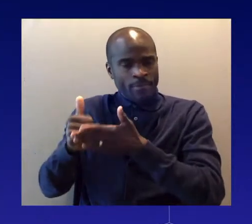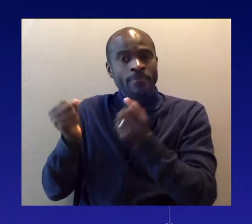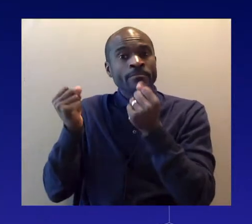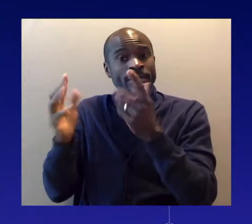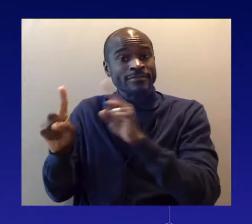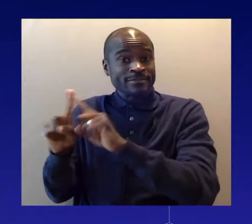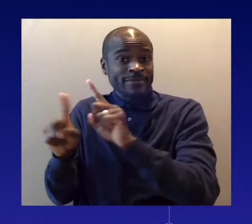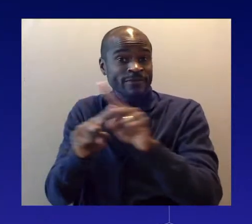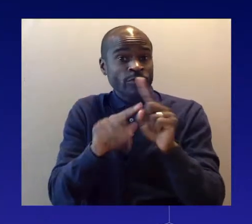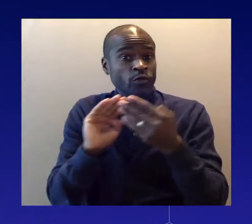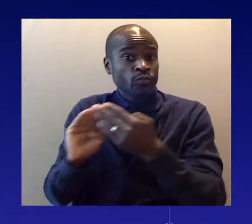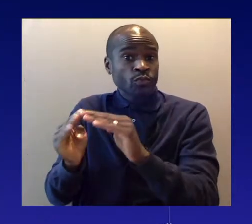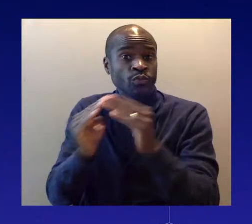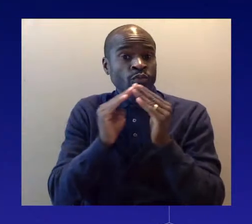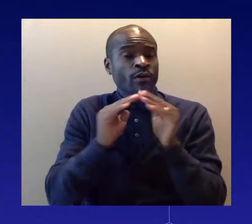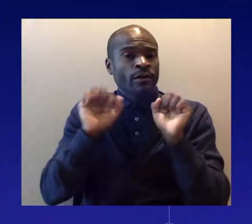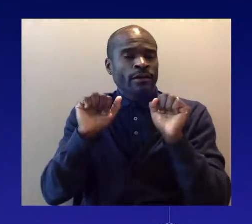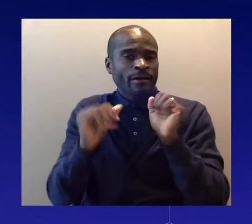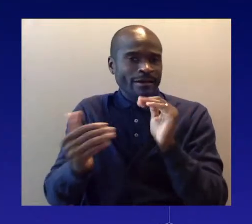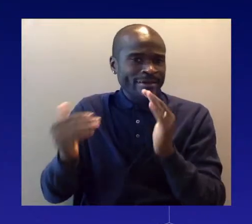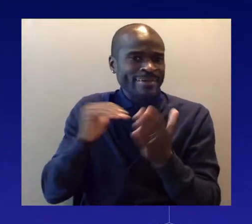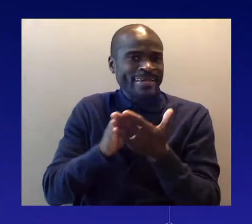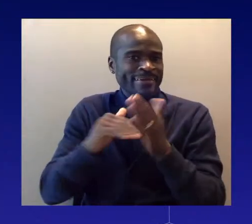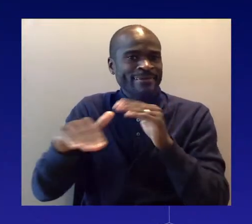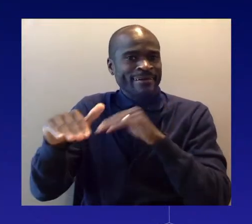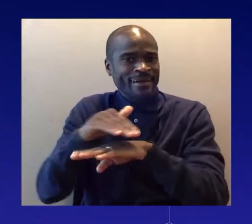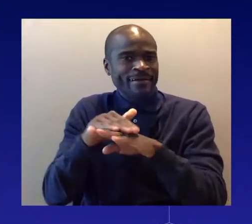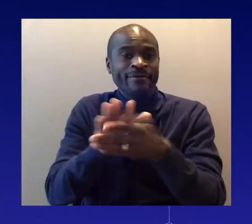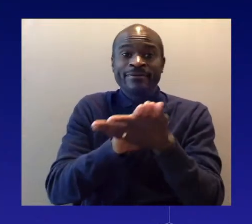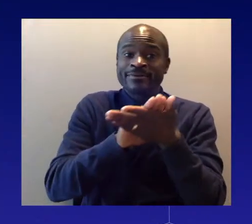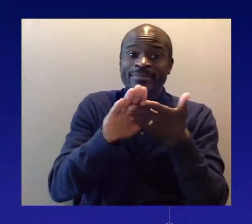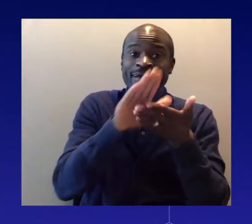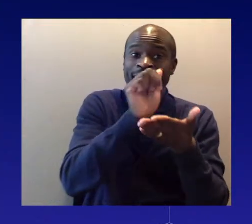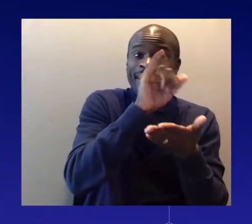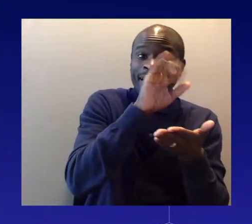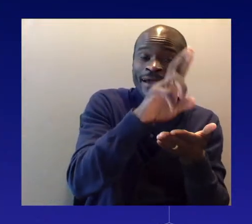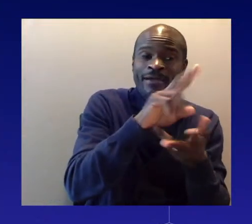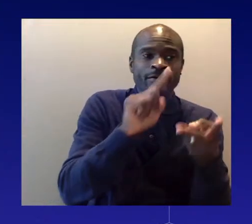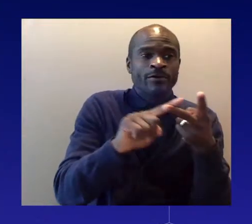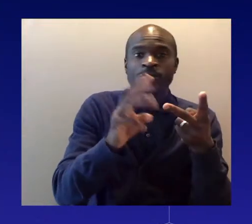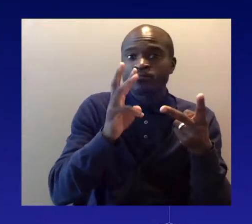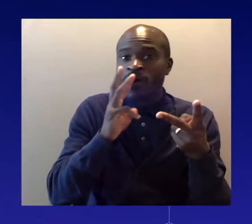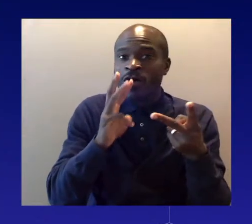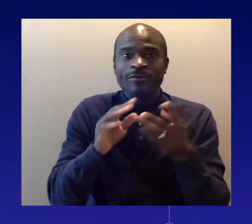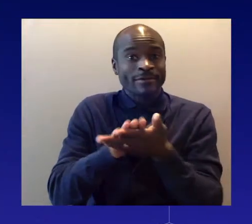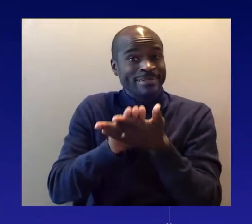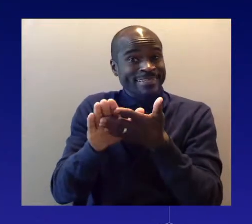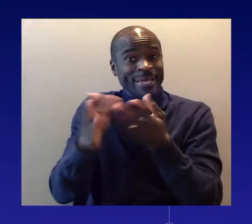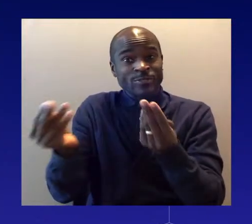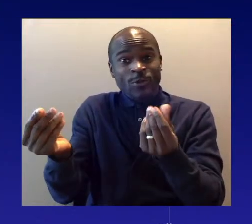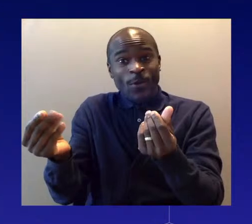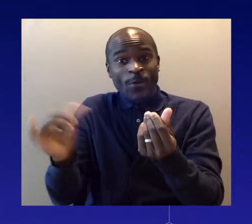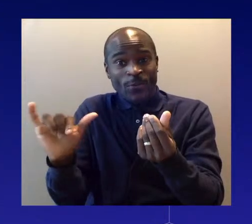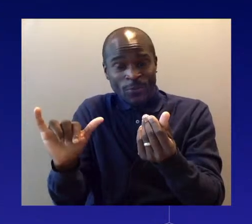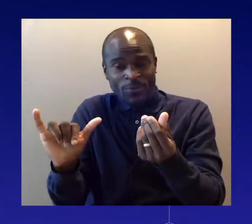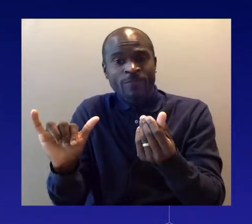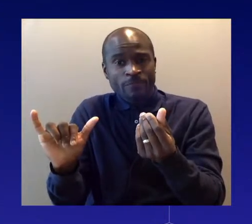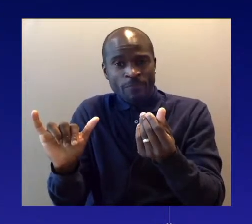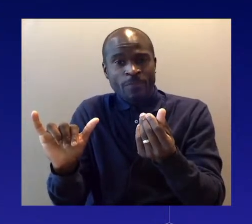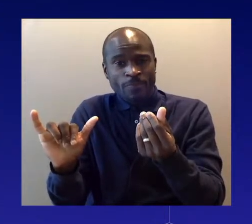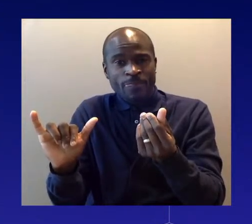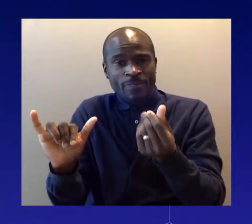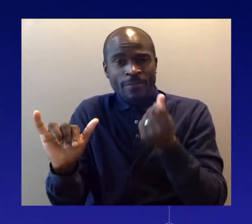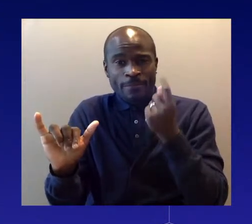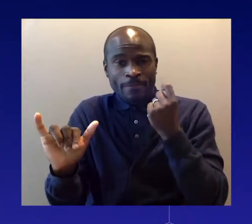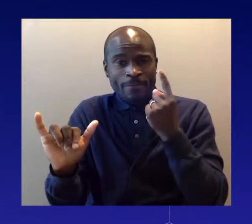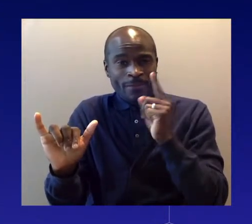gain access to clean air, clean water, clean soils. However, it is it's a